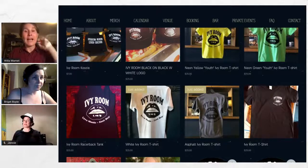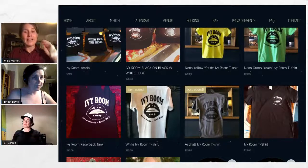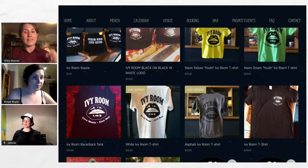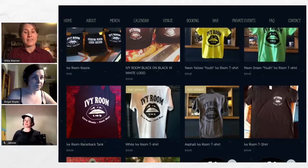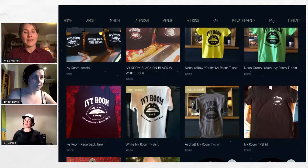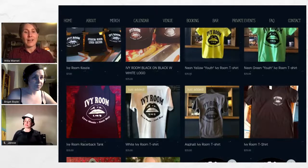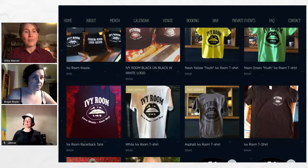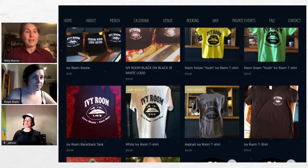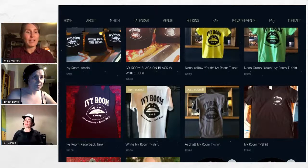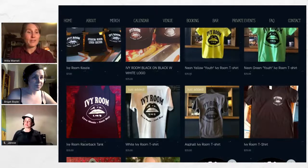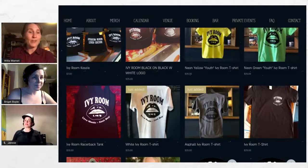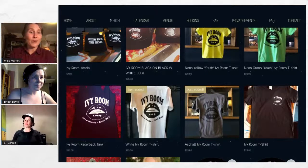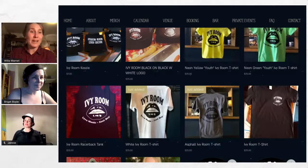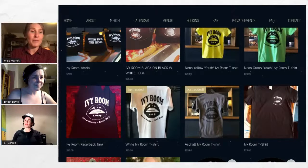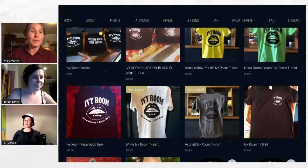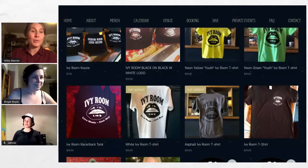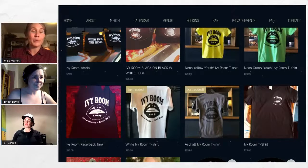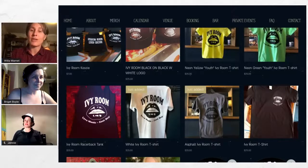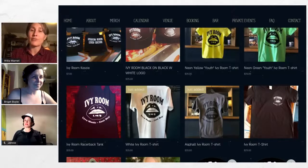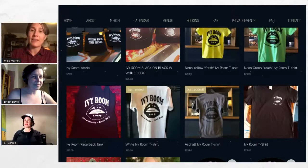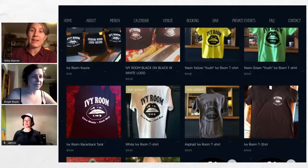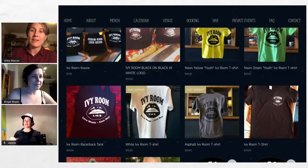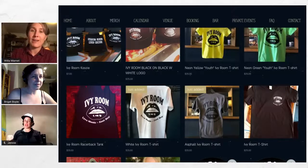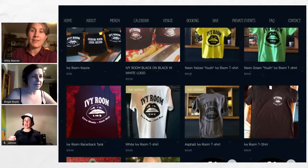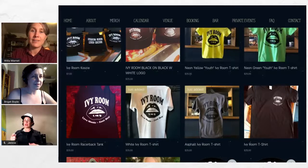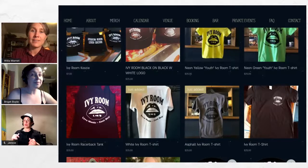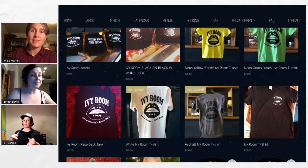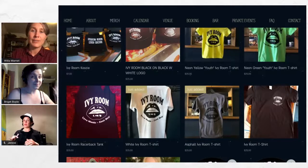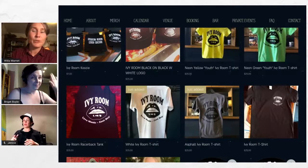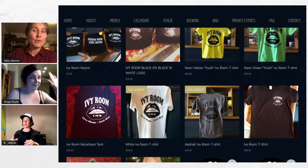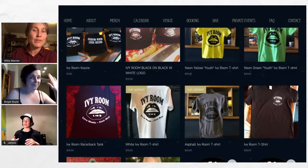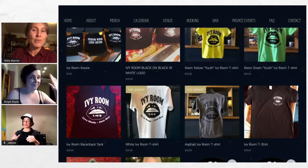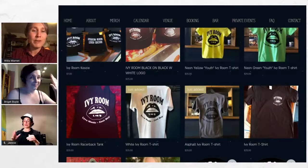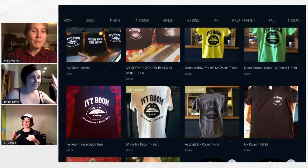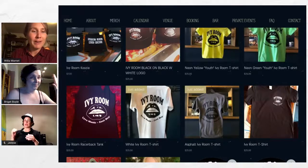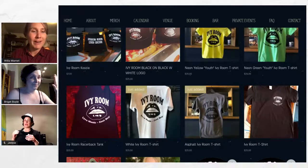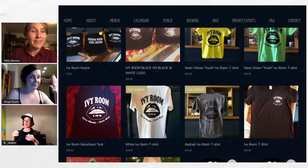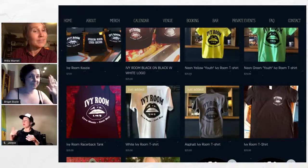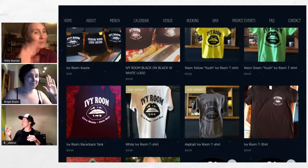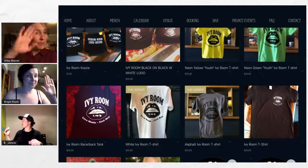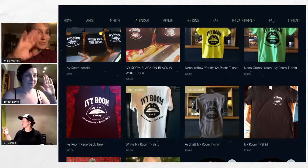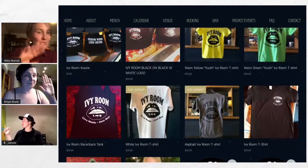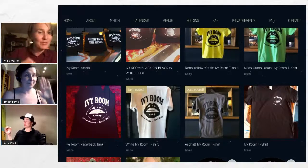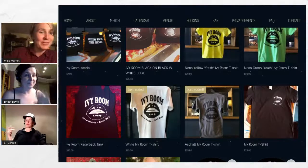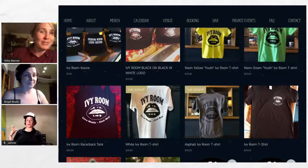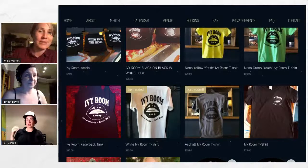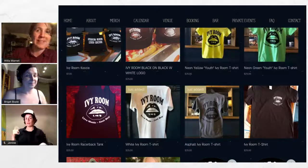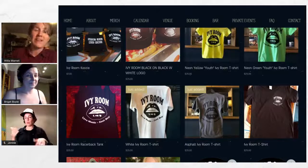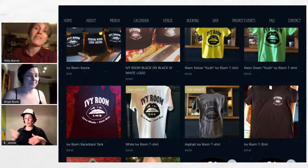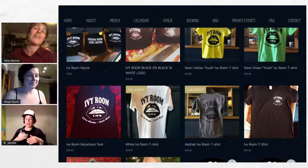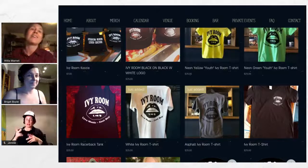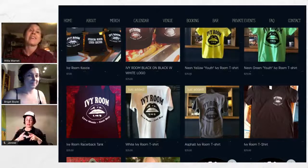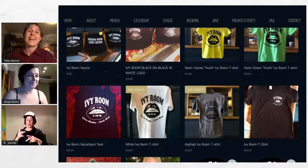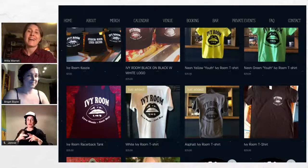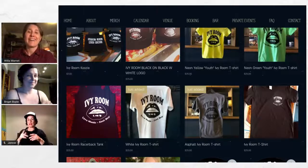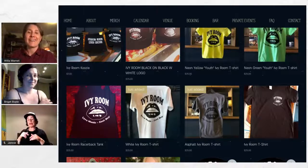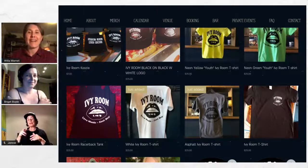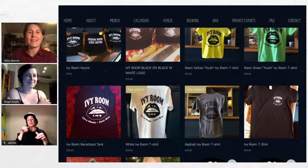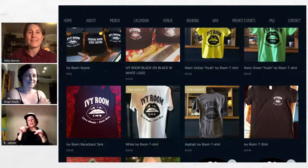Of any kind. Plenty of us go to the Ivy Room who do not drink the alcohol. You would be so welcome there as a person who does not drink the